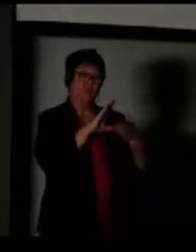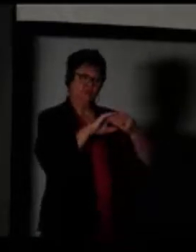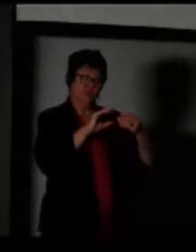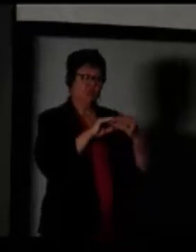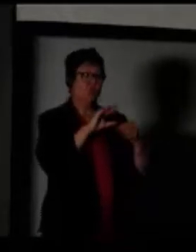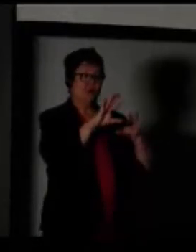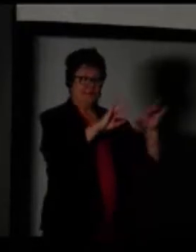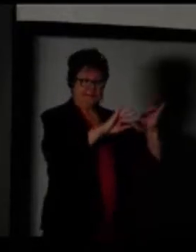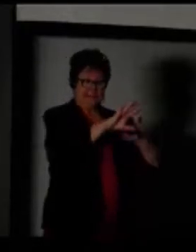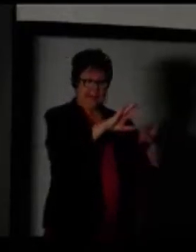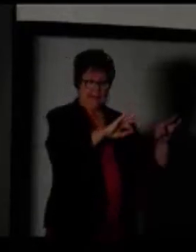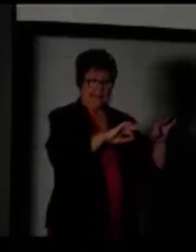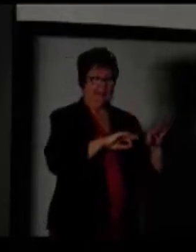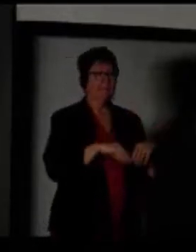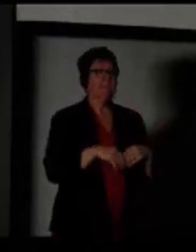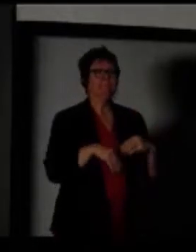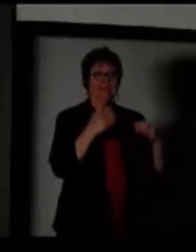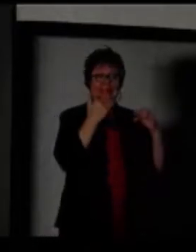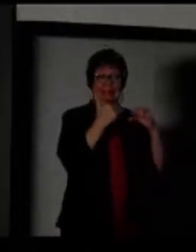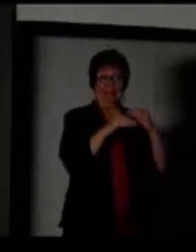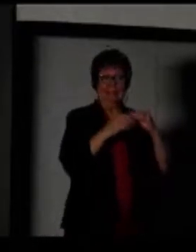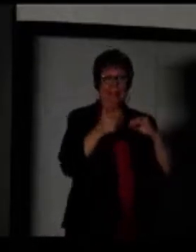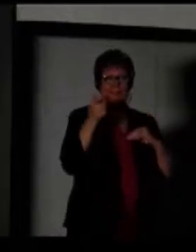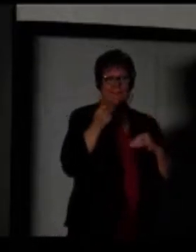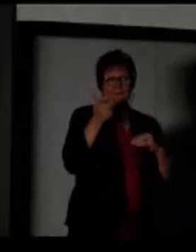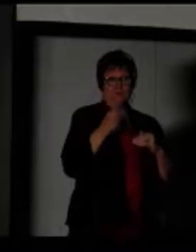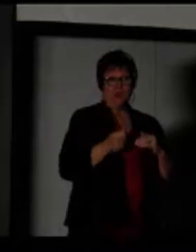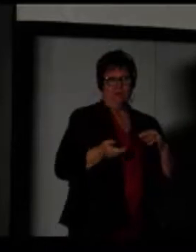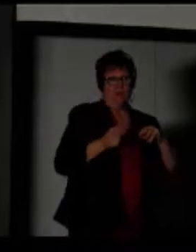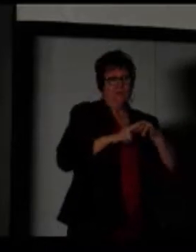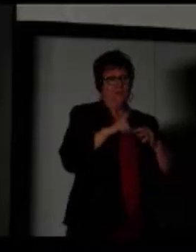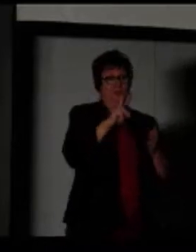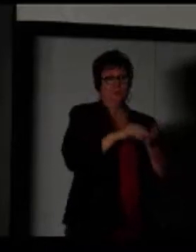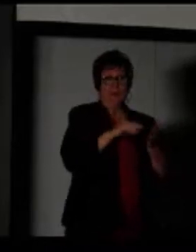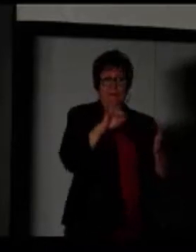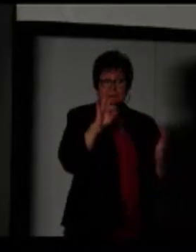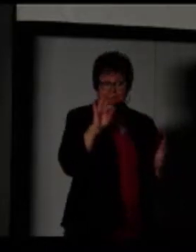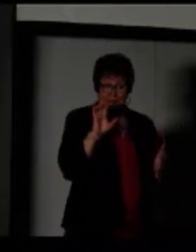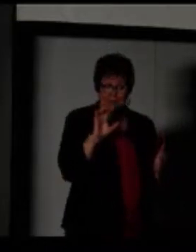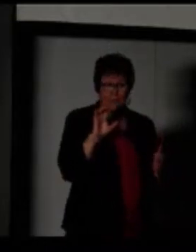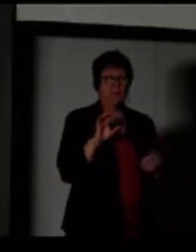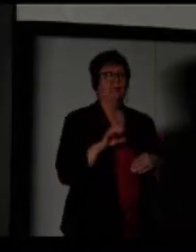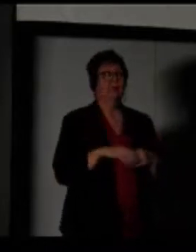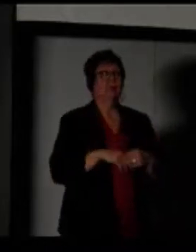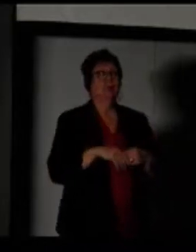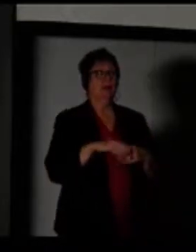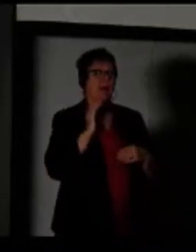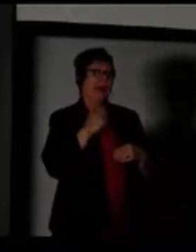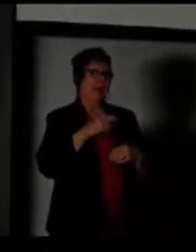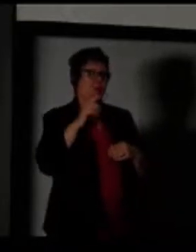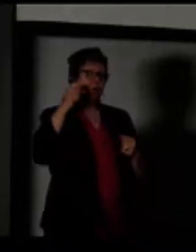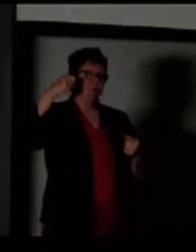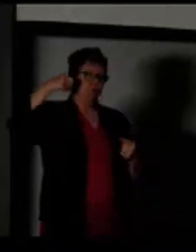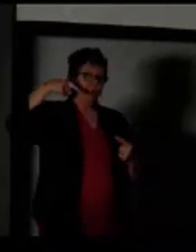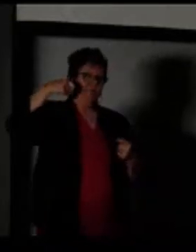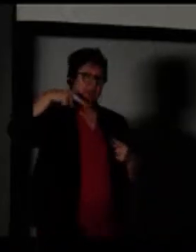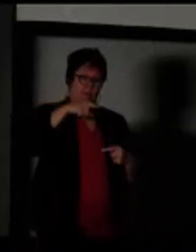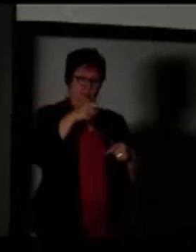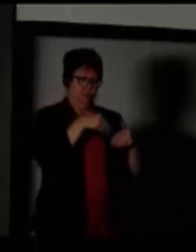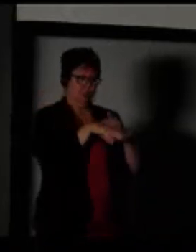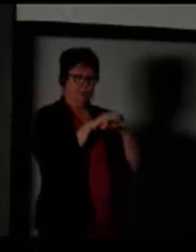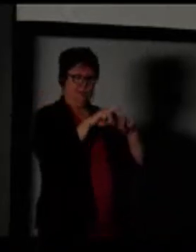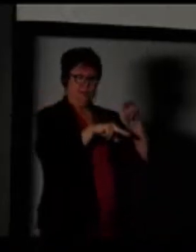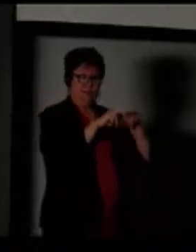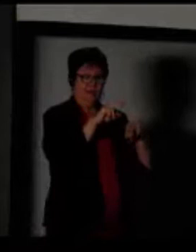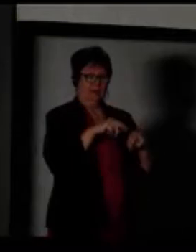were selected. Email subscribers, about 2,900. One of the things that we did on our Wi-Fi, when you go into the building, it